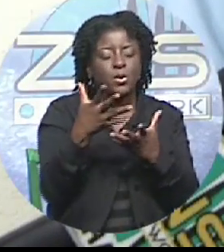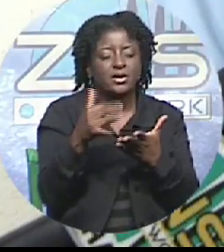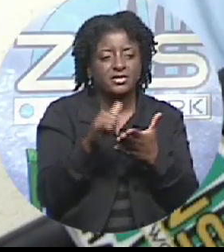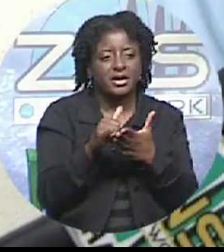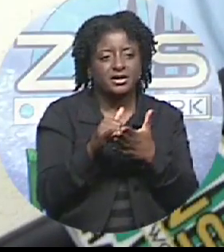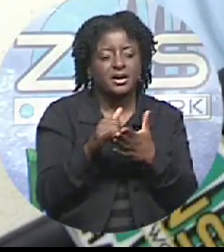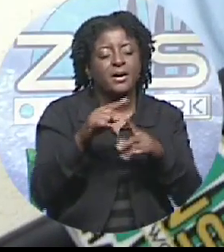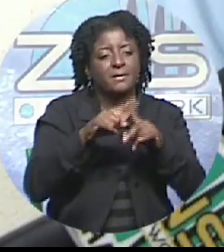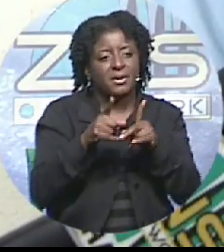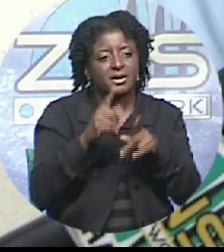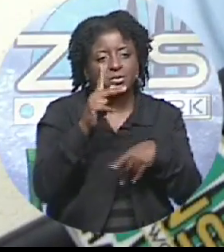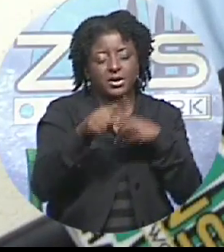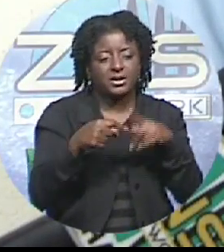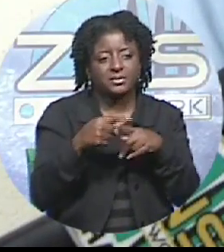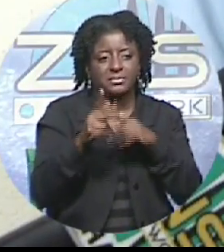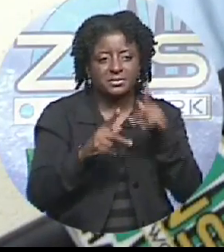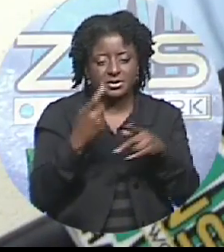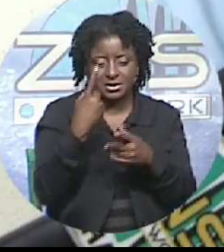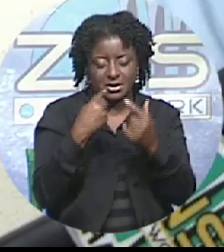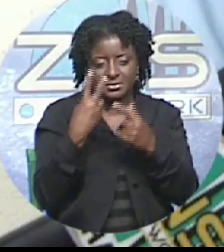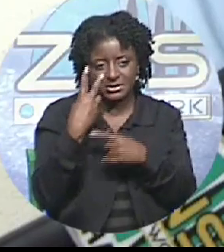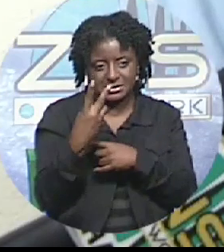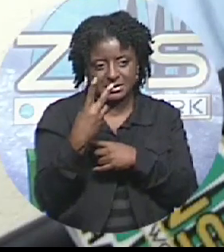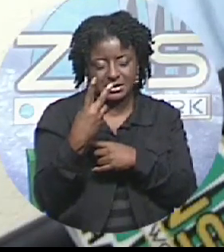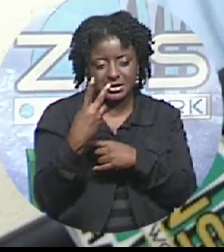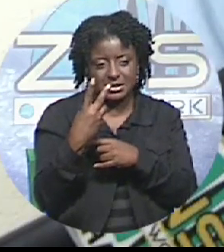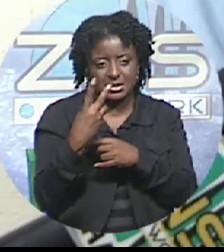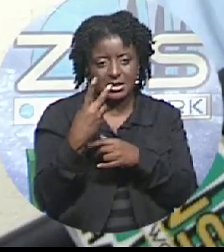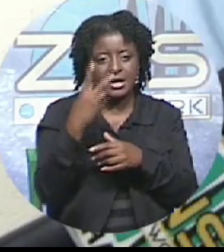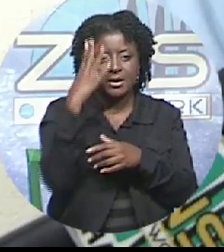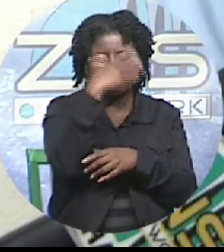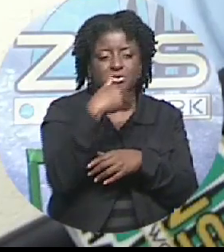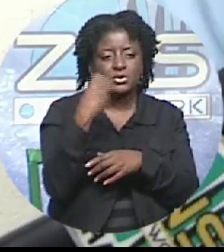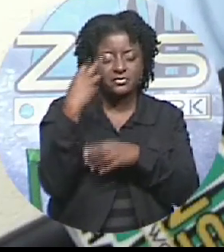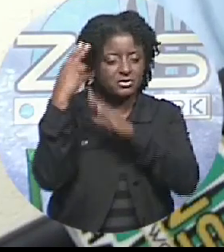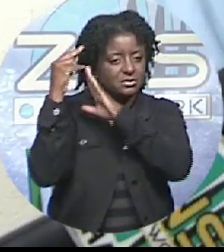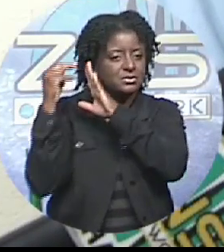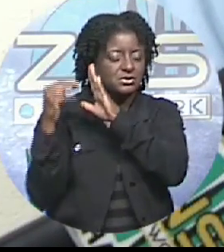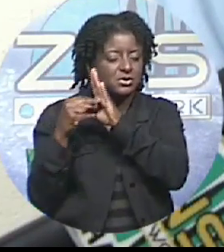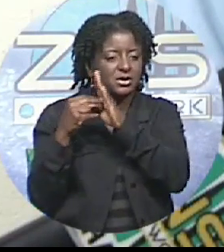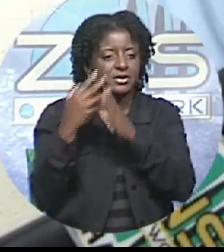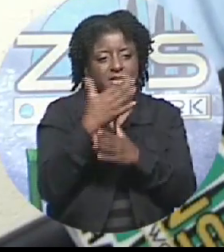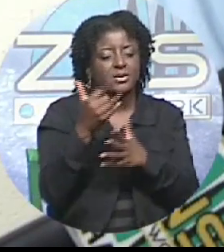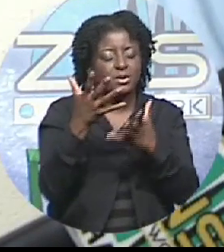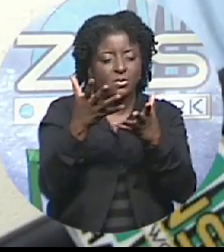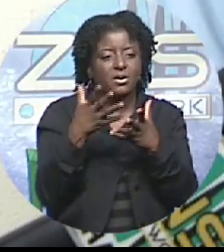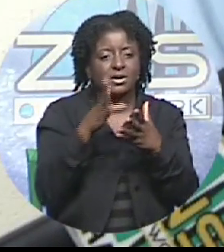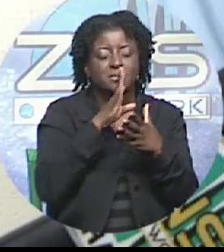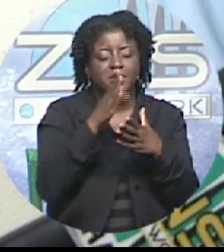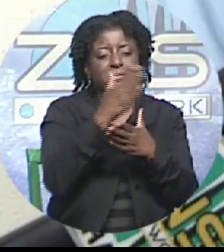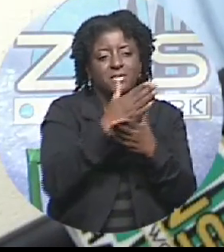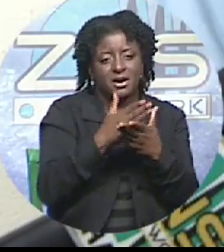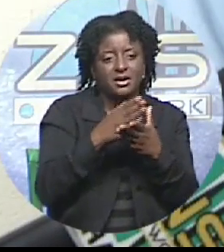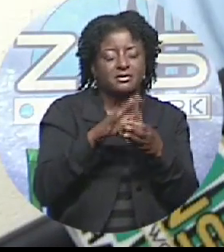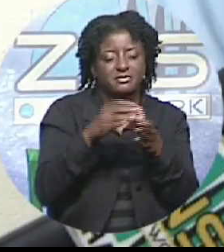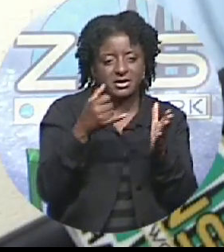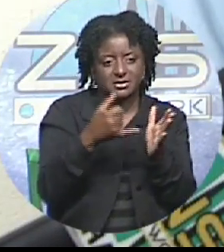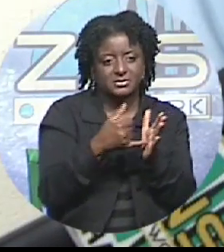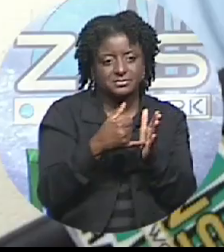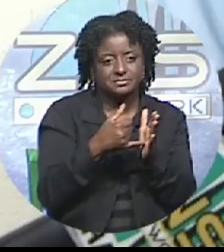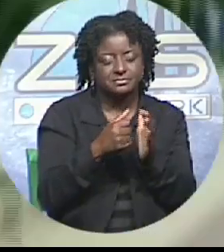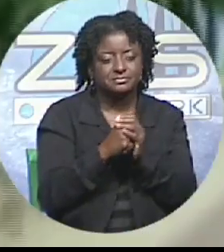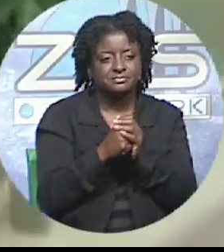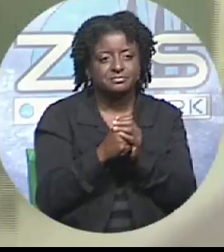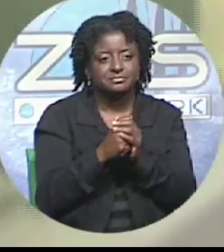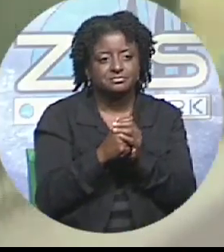beautiful resort it's going to be, they will want to be a part of it and take advantage of what they have to